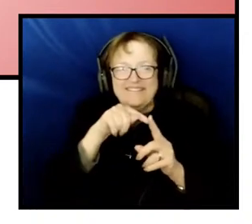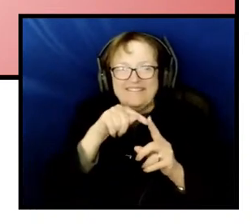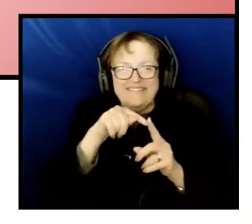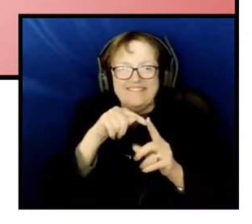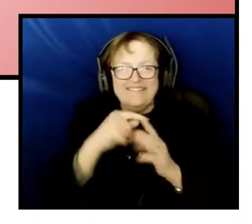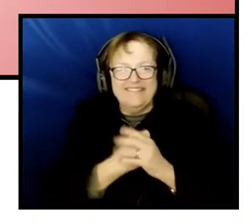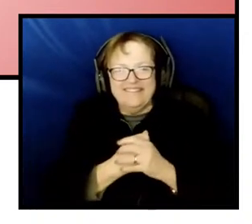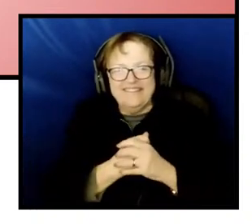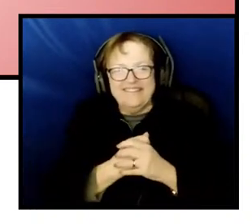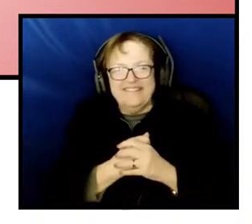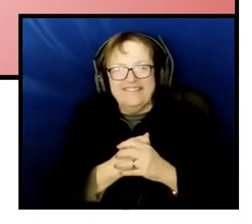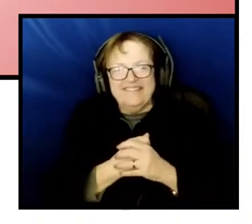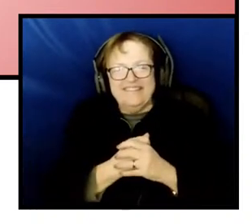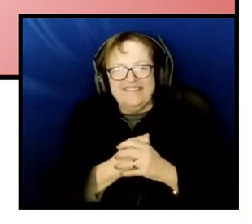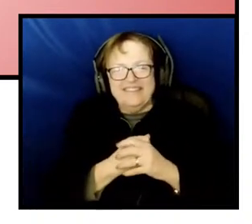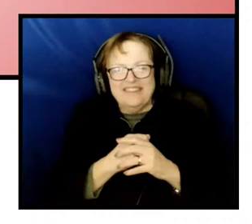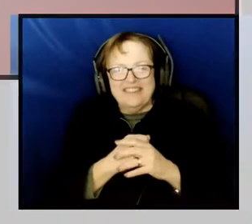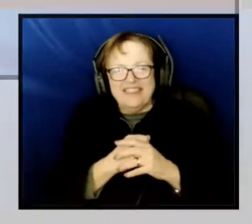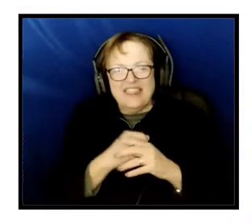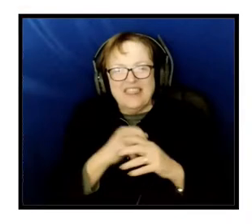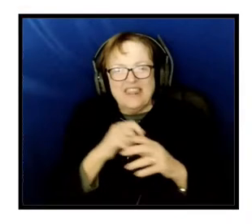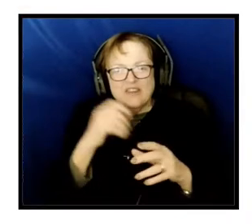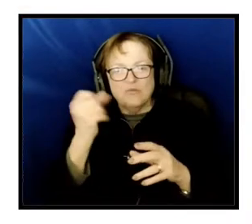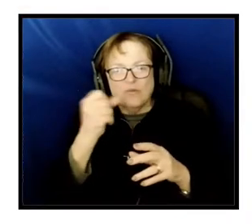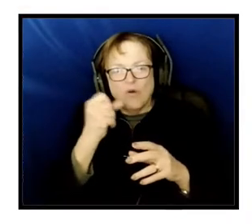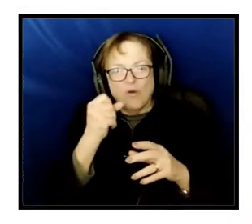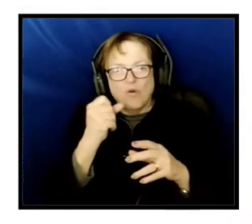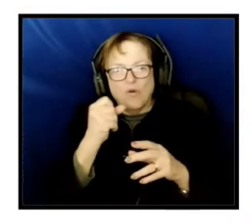And actually, we can get rid of the slides for a second.